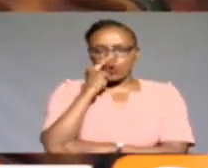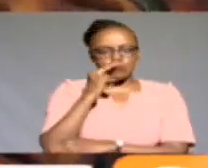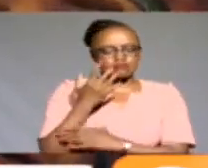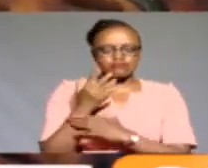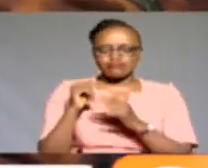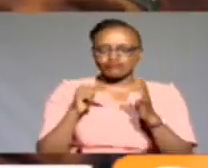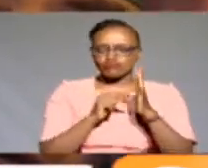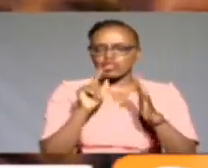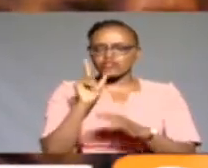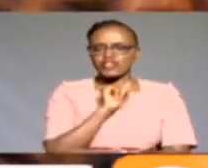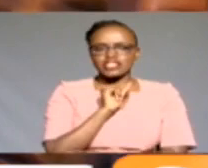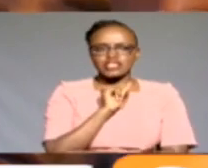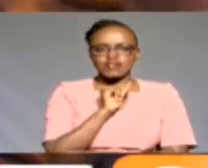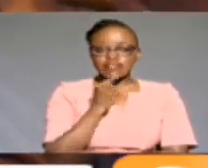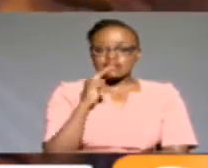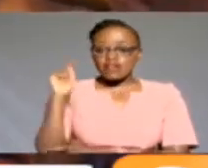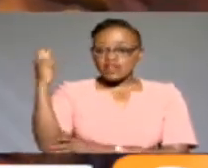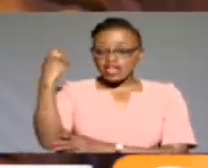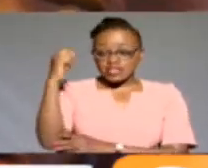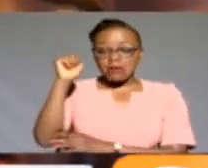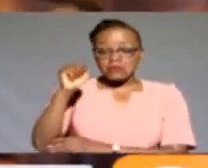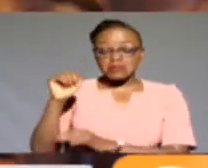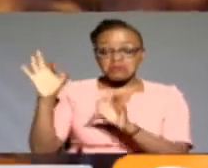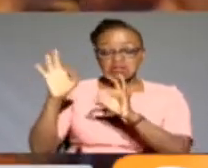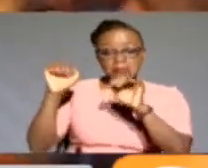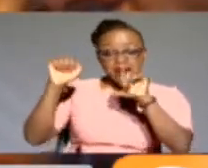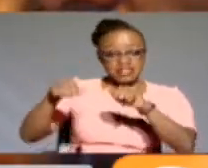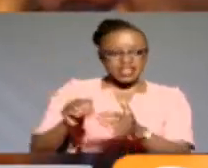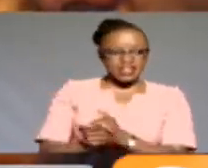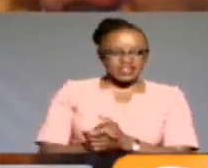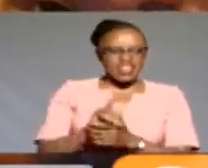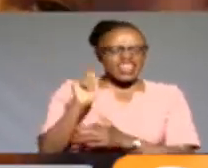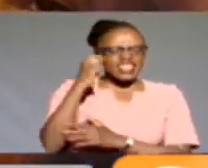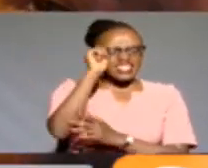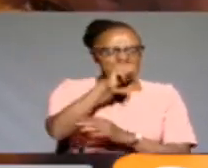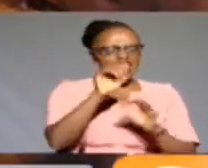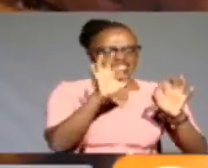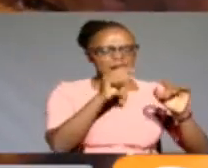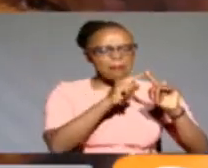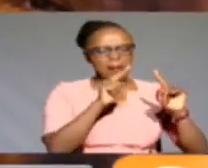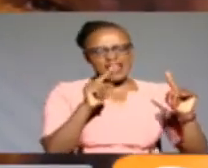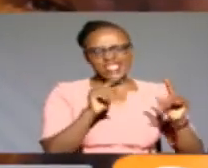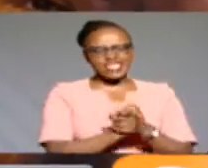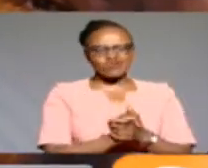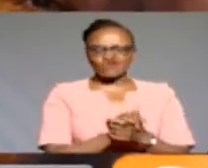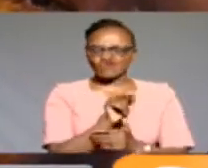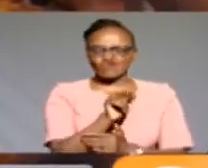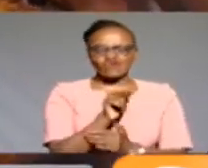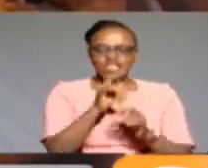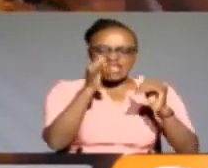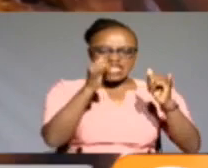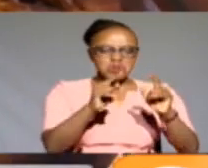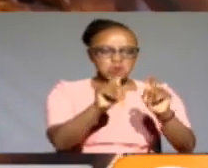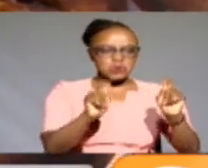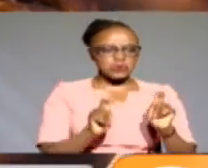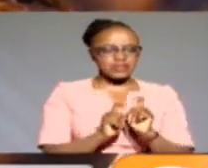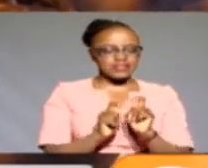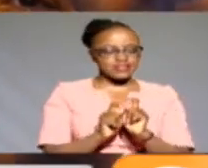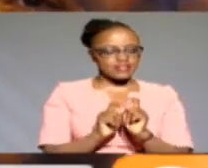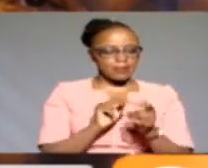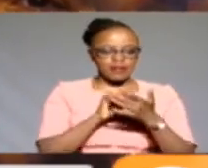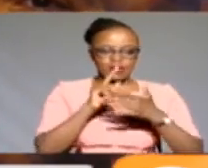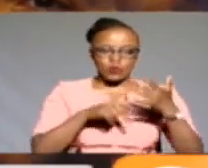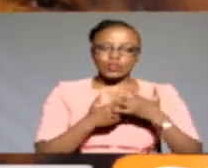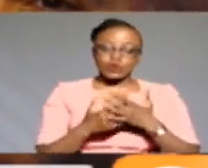all. People are saying that Kenya can also pull a surprise. You've seen Uganda. Can make surprise, but it's a new team. And